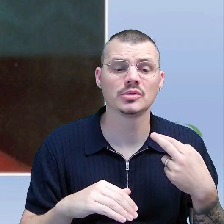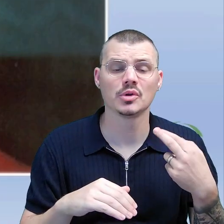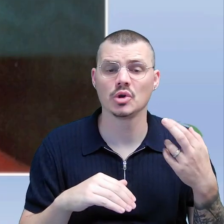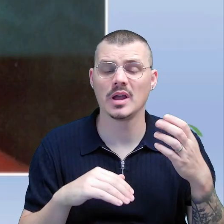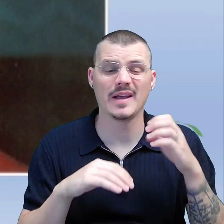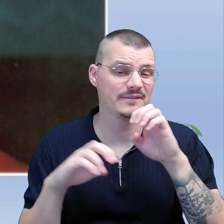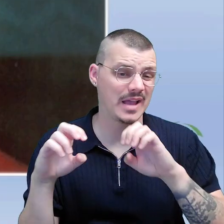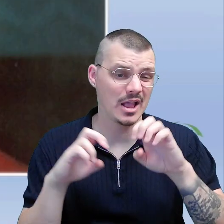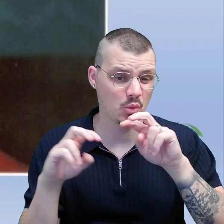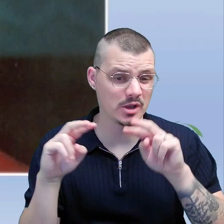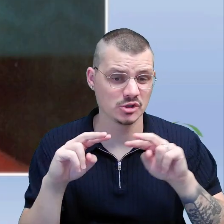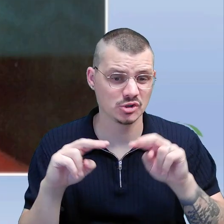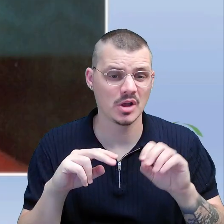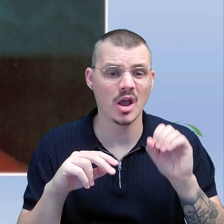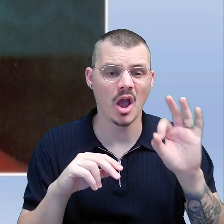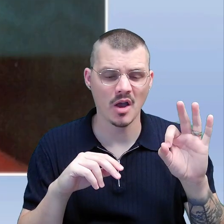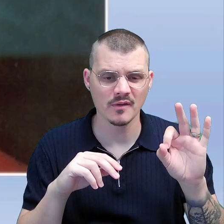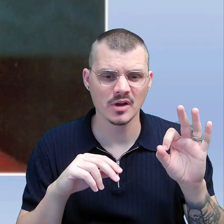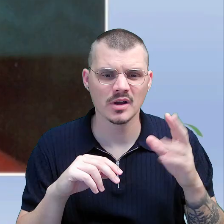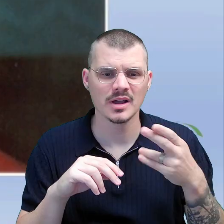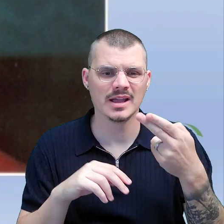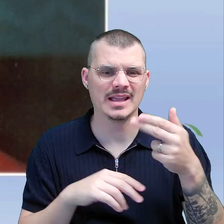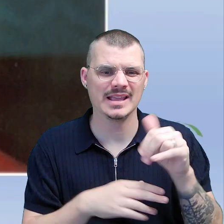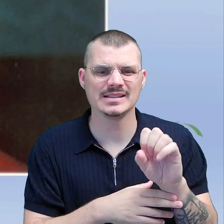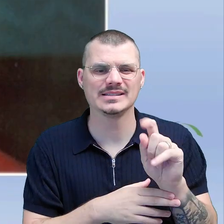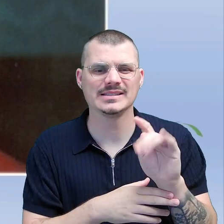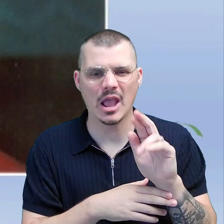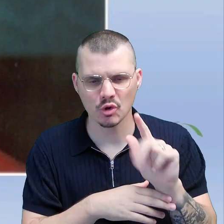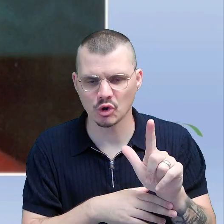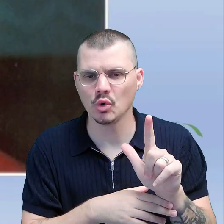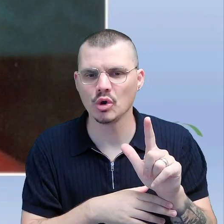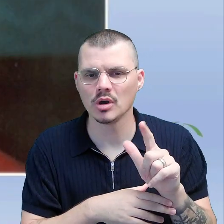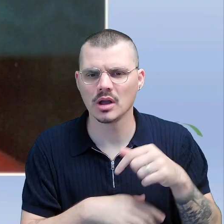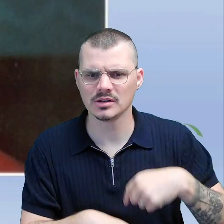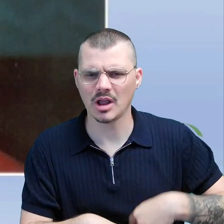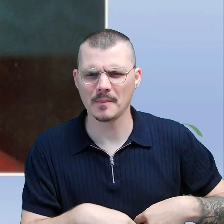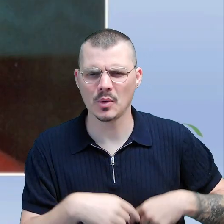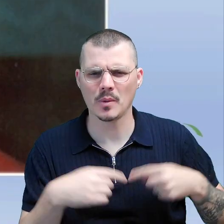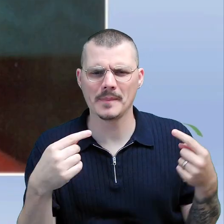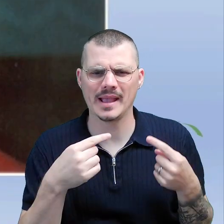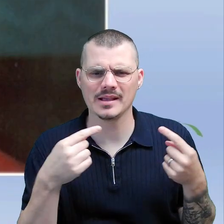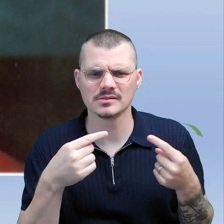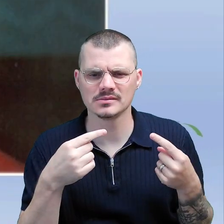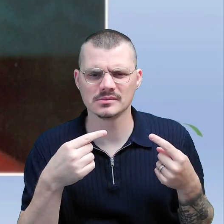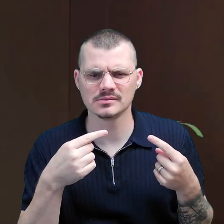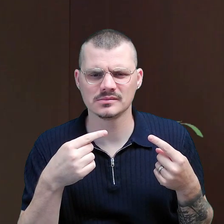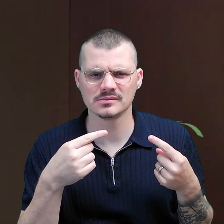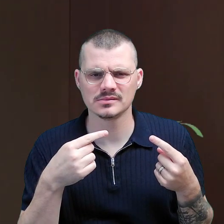referred for evaluation of hysterical abdominal pain.